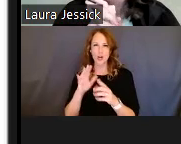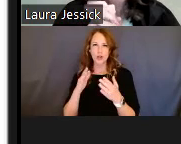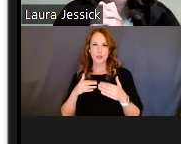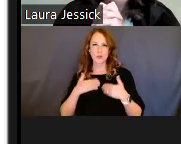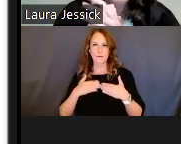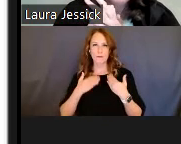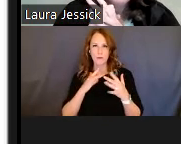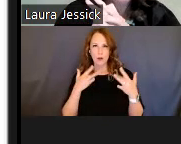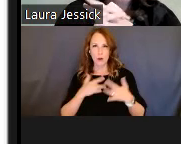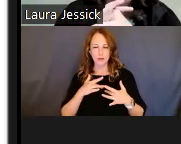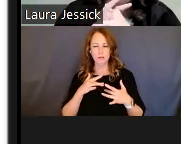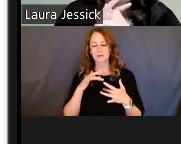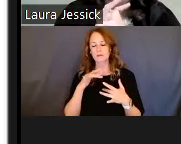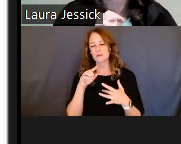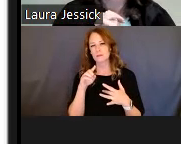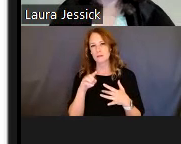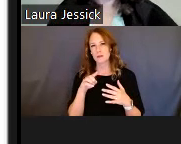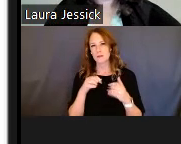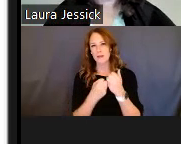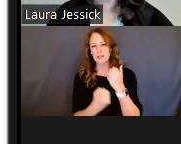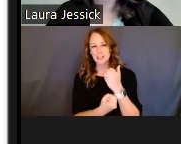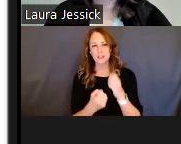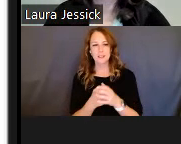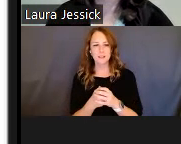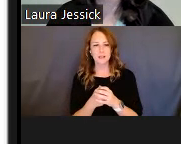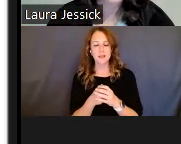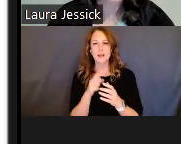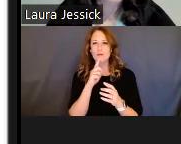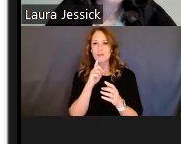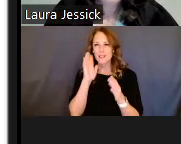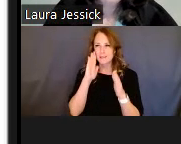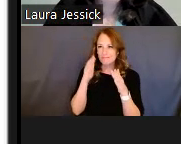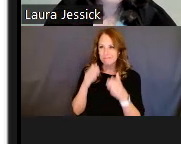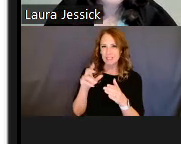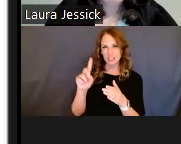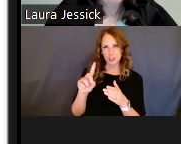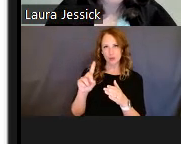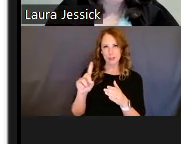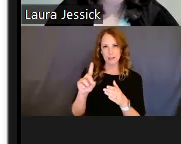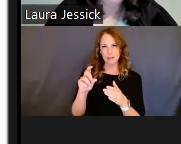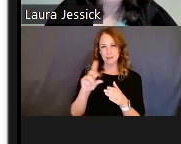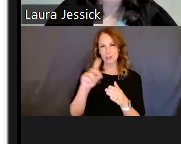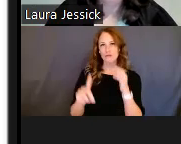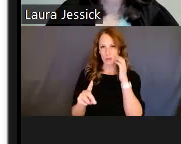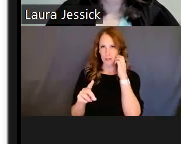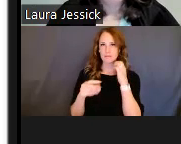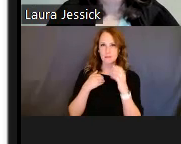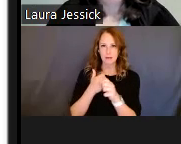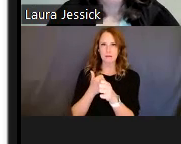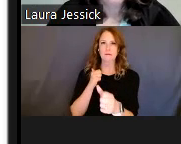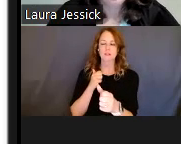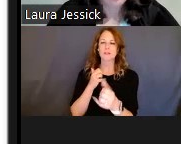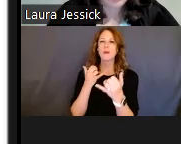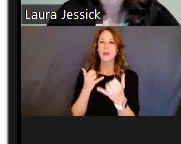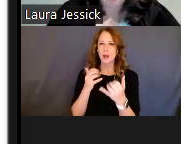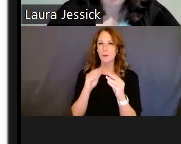documentary I Am Evidence that really highlighted the backlog in Detroit. And since then, there has been a lot of efforts to eliminate the